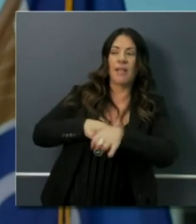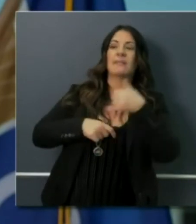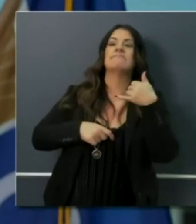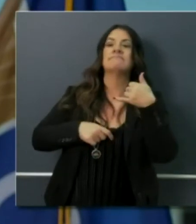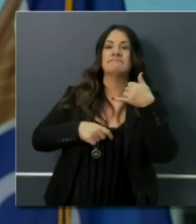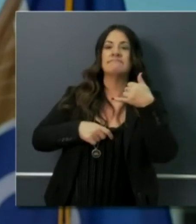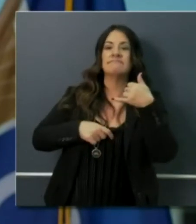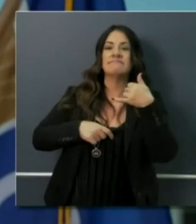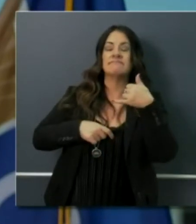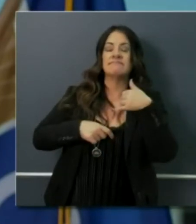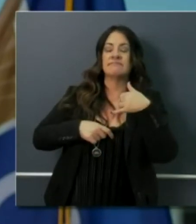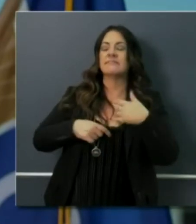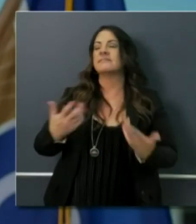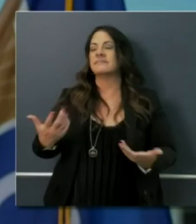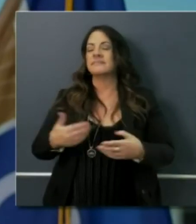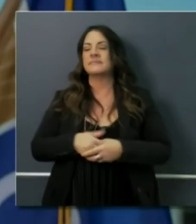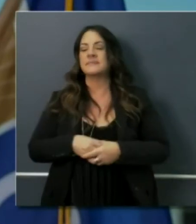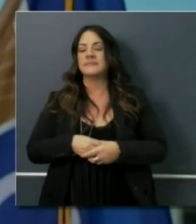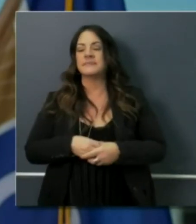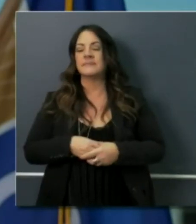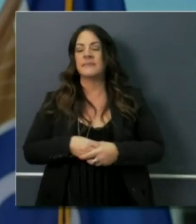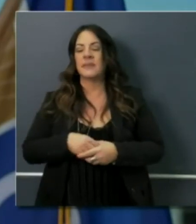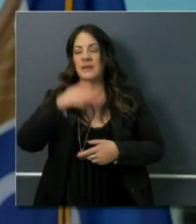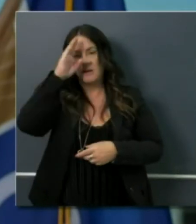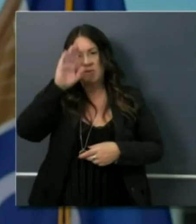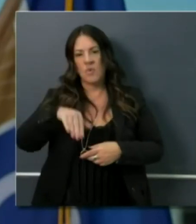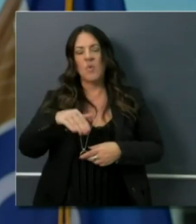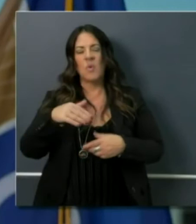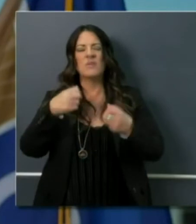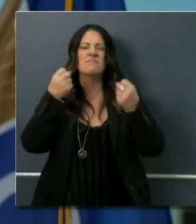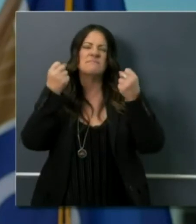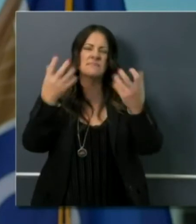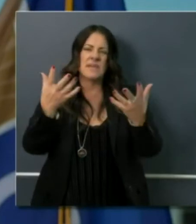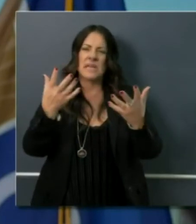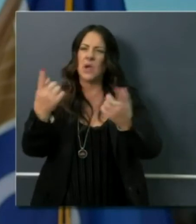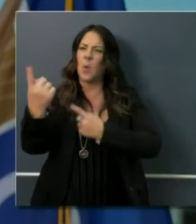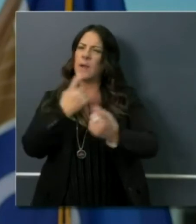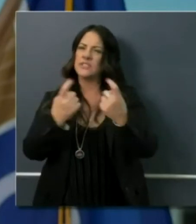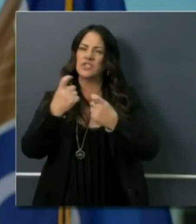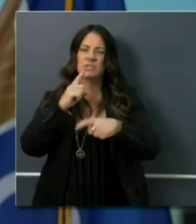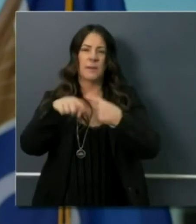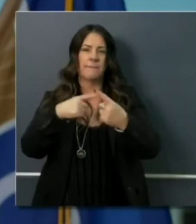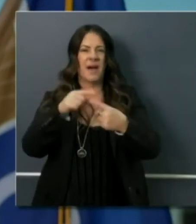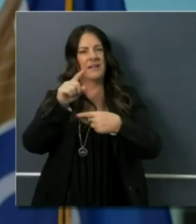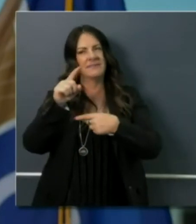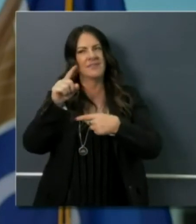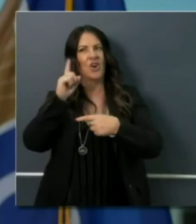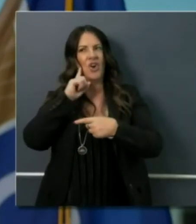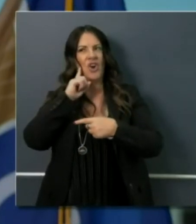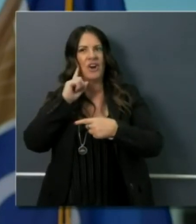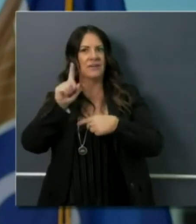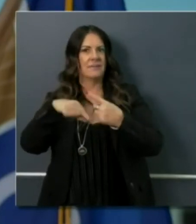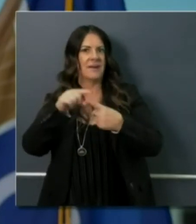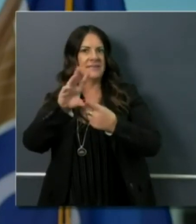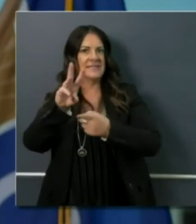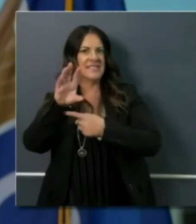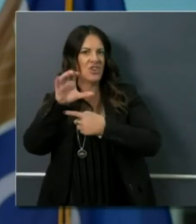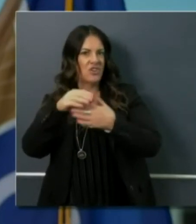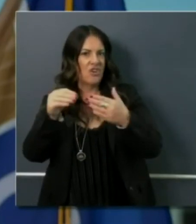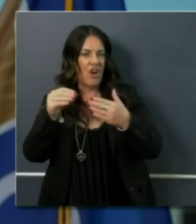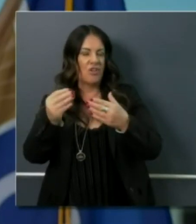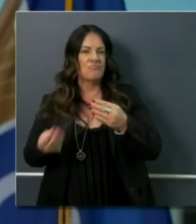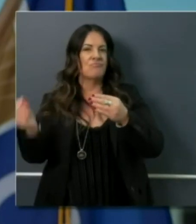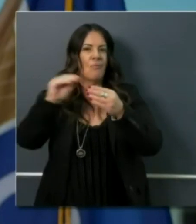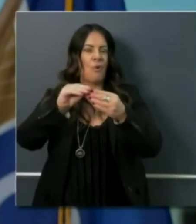Also want to remind you and others that the $600, there's been a lot of questions about this, the $600 federal checks, that 4 months of